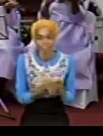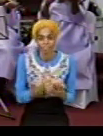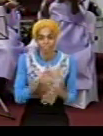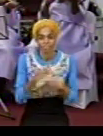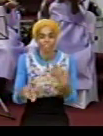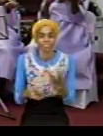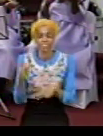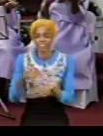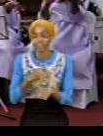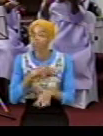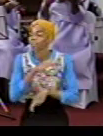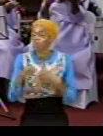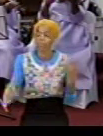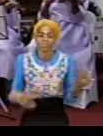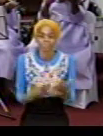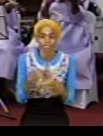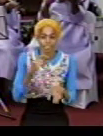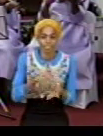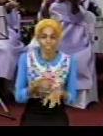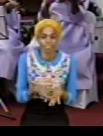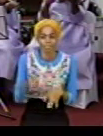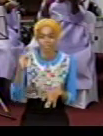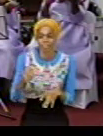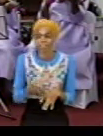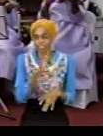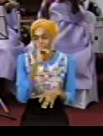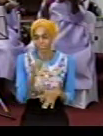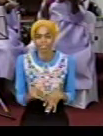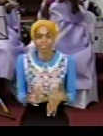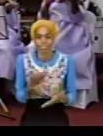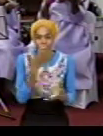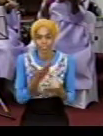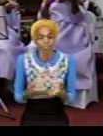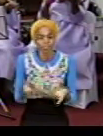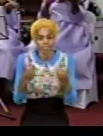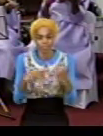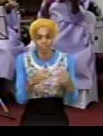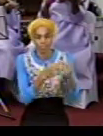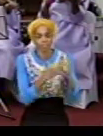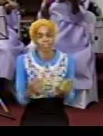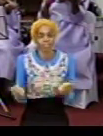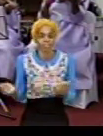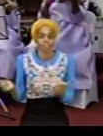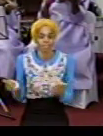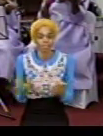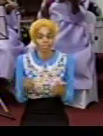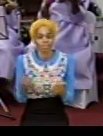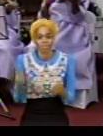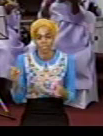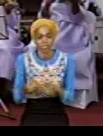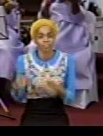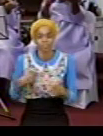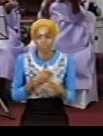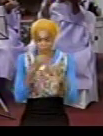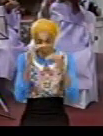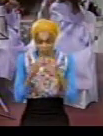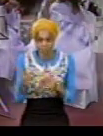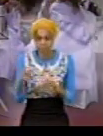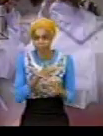the time. Love is good. Come along with us today as we worship and praise the name of the Lord. Hallelujah.